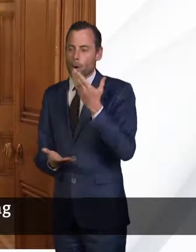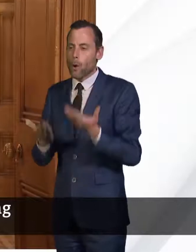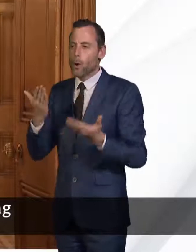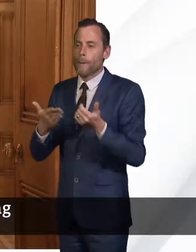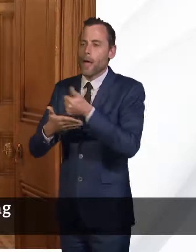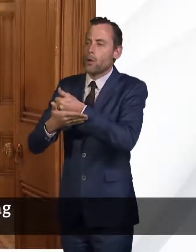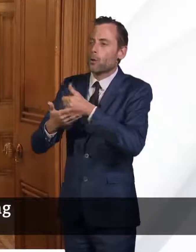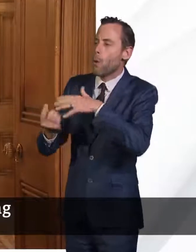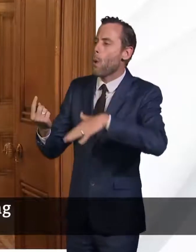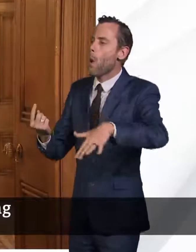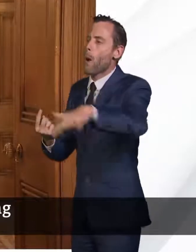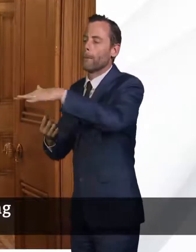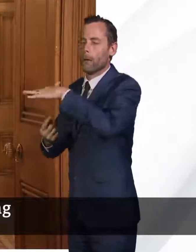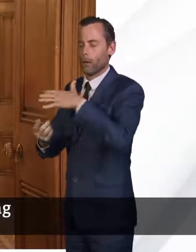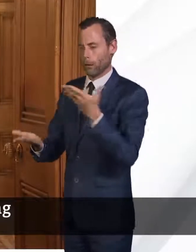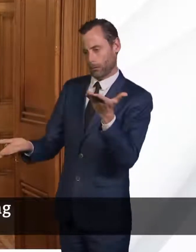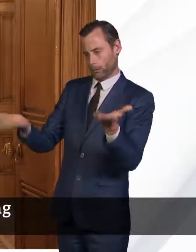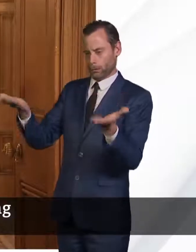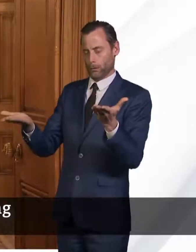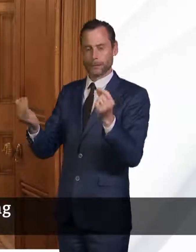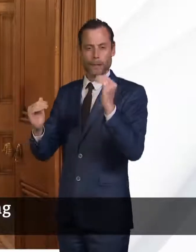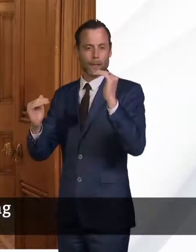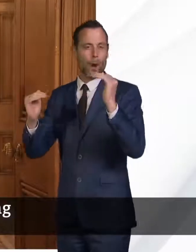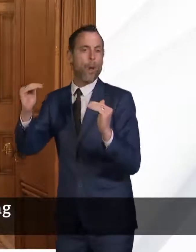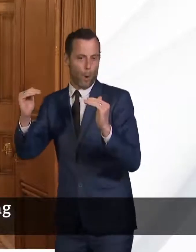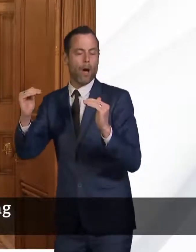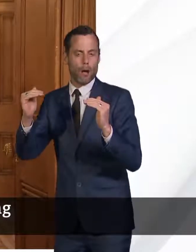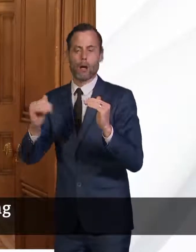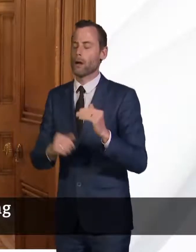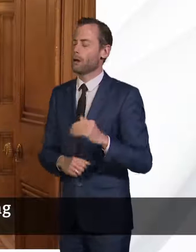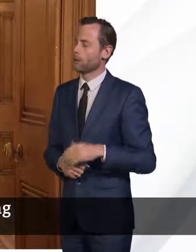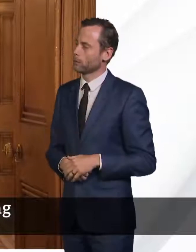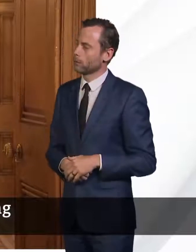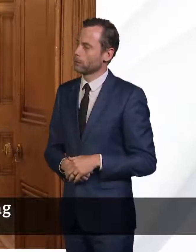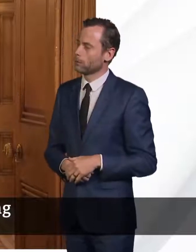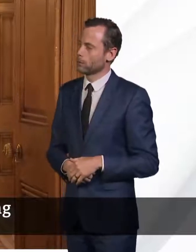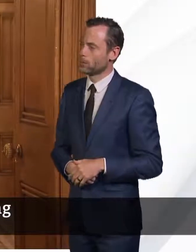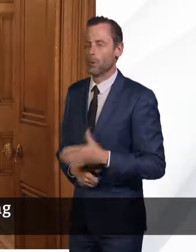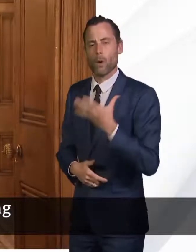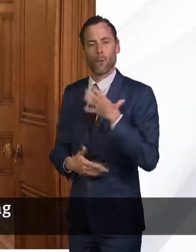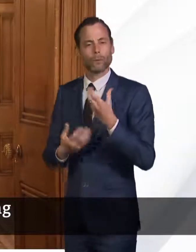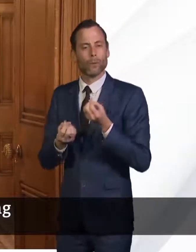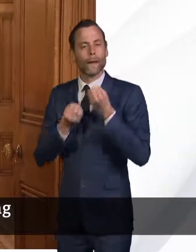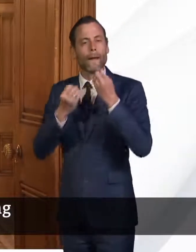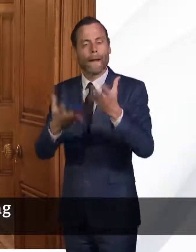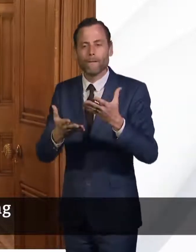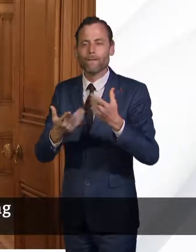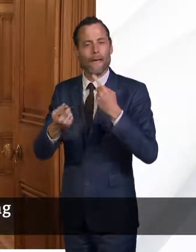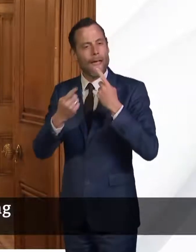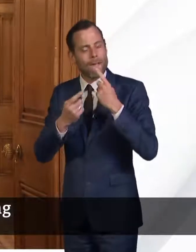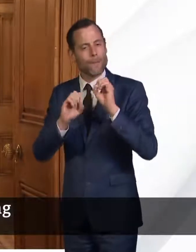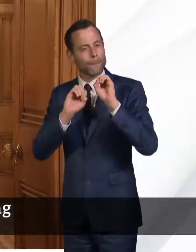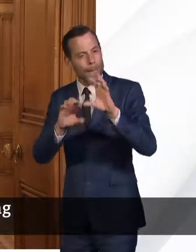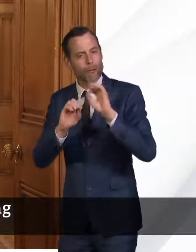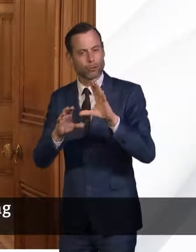make sure that we bring as much transparency as possible to important information like this. And so from